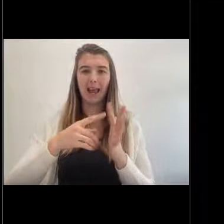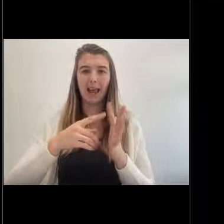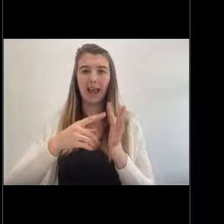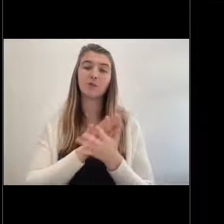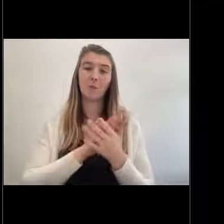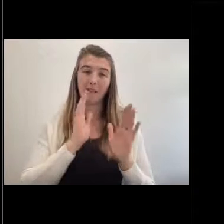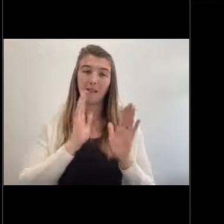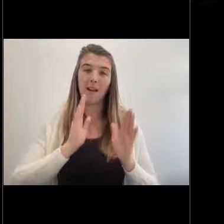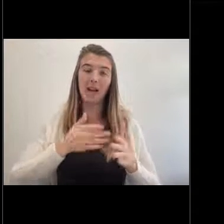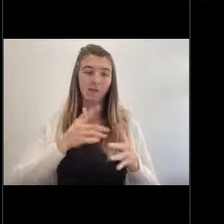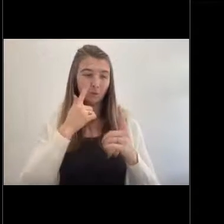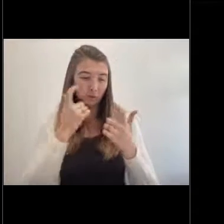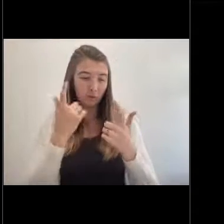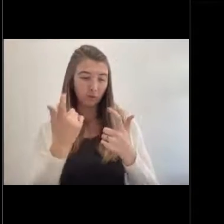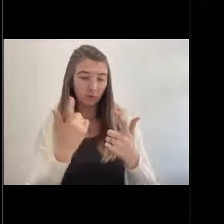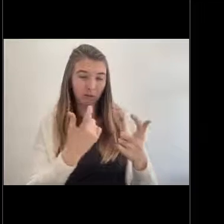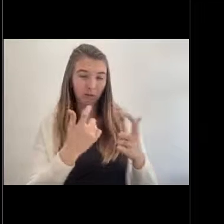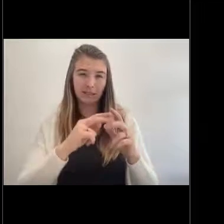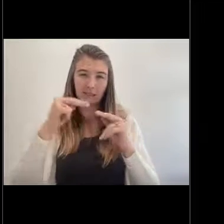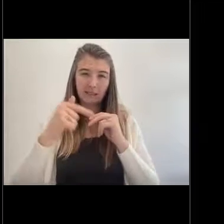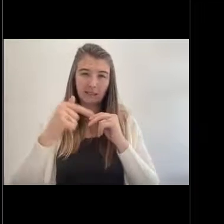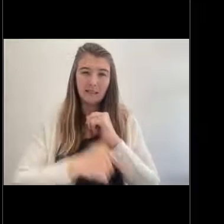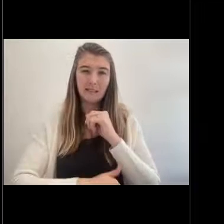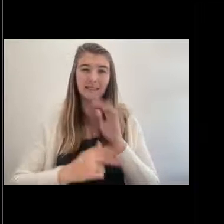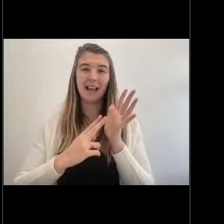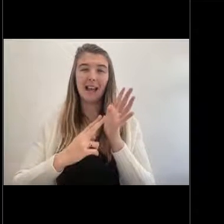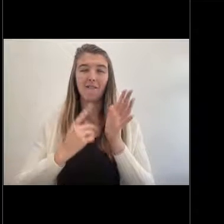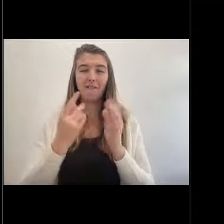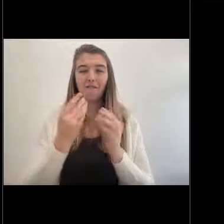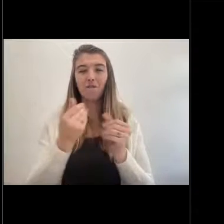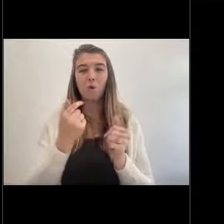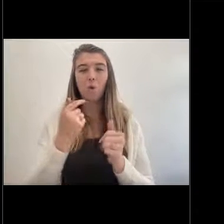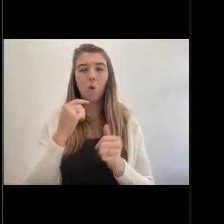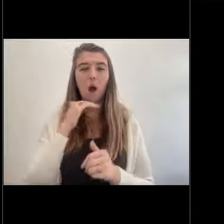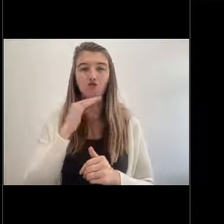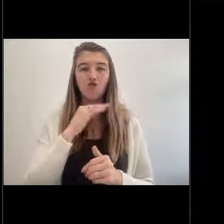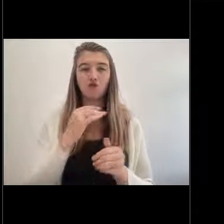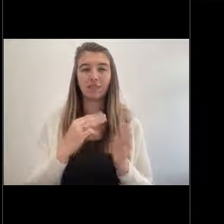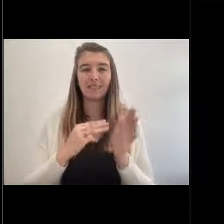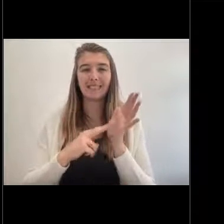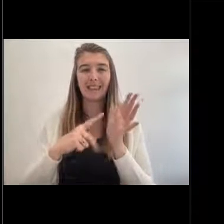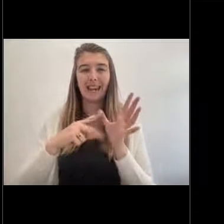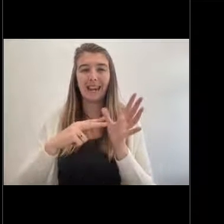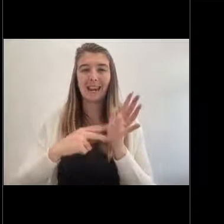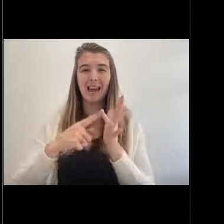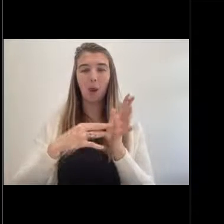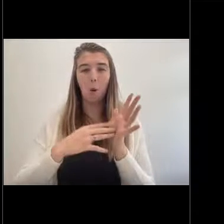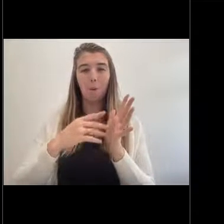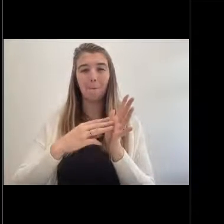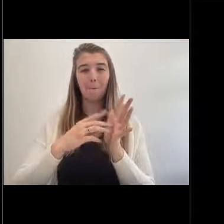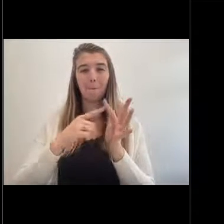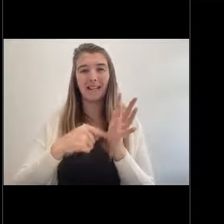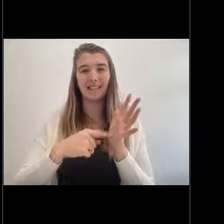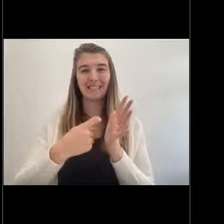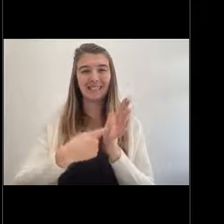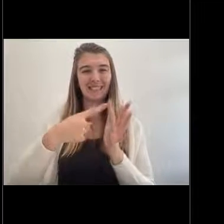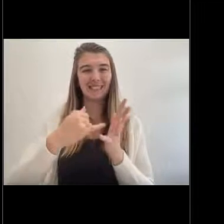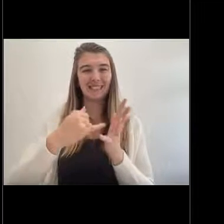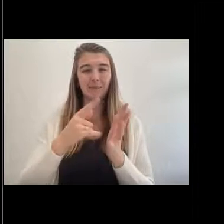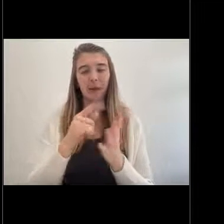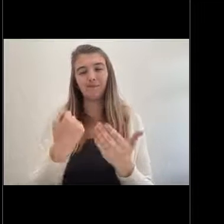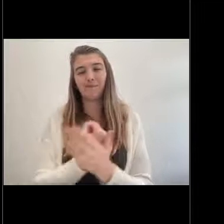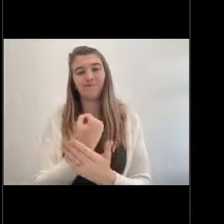few 100 nanometers. Having said that, that unfortunately is not applicable everywhere, because when we're dealing with nanoplastic, we